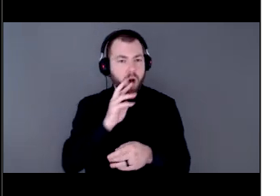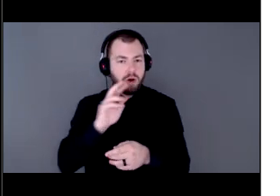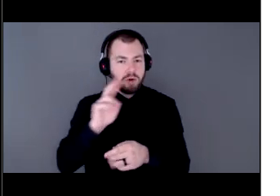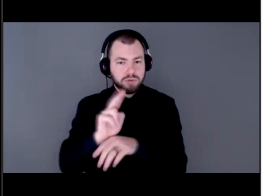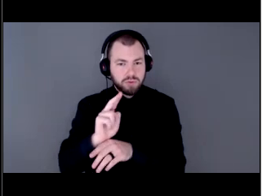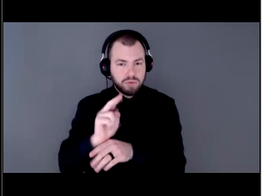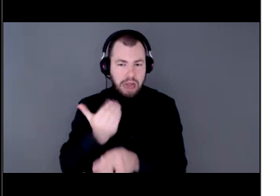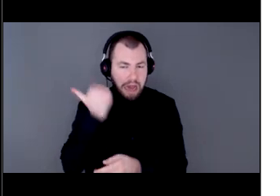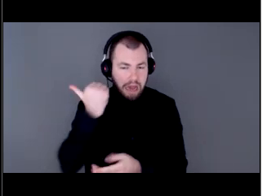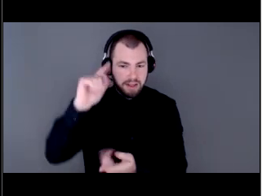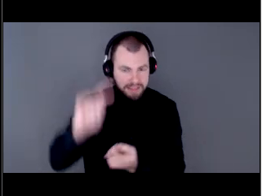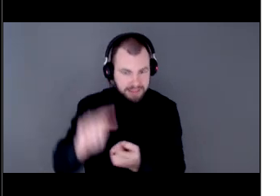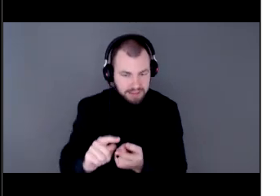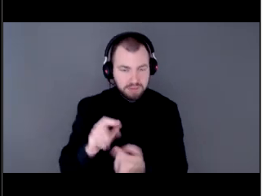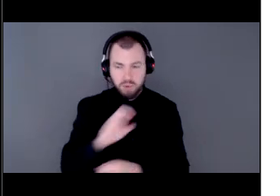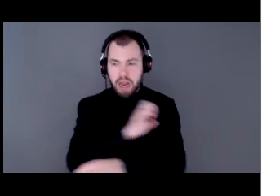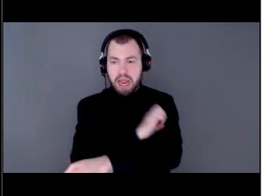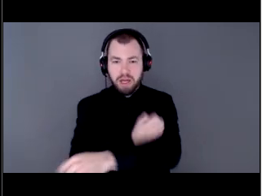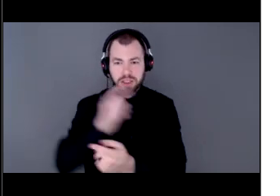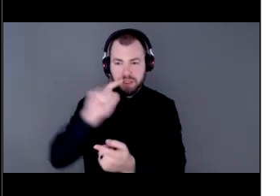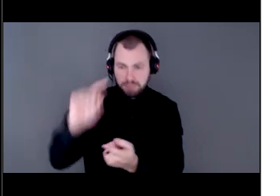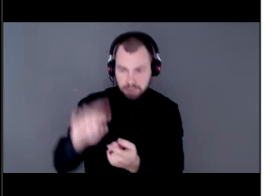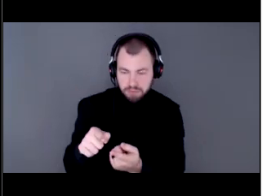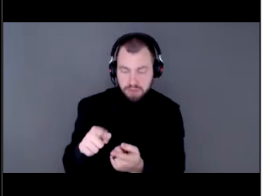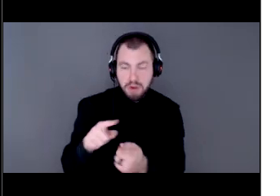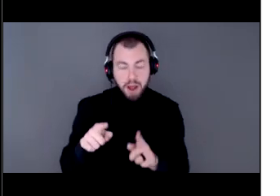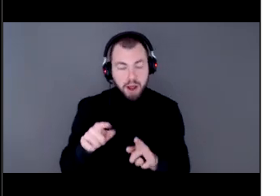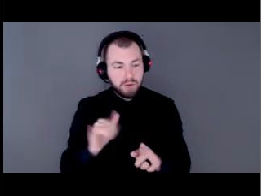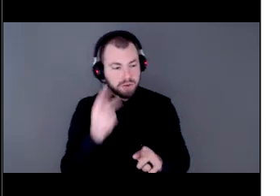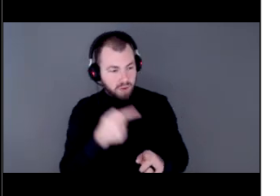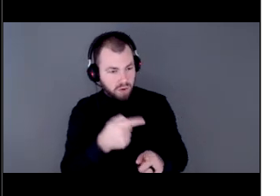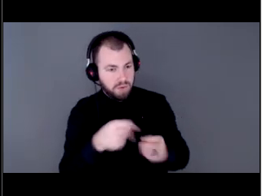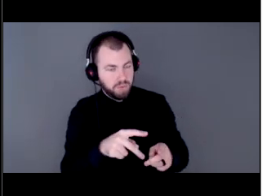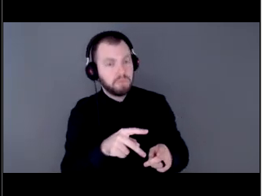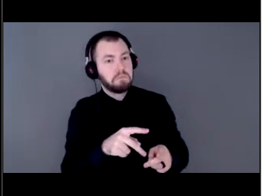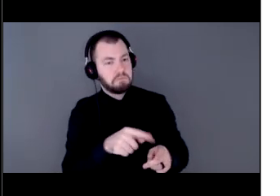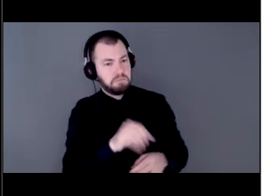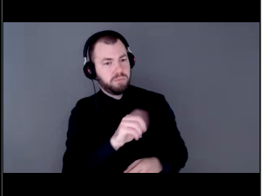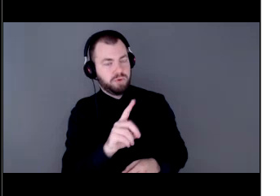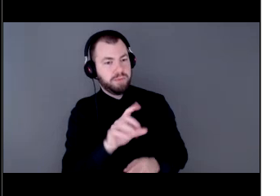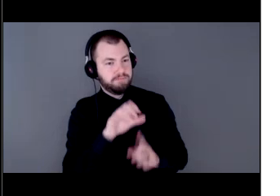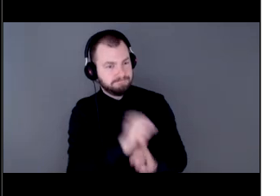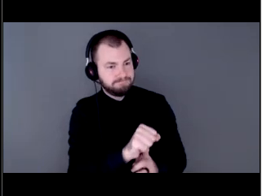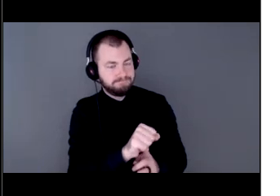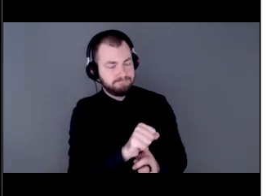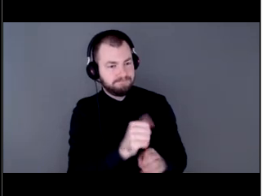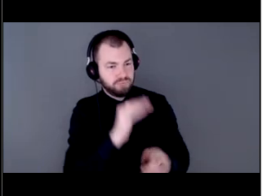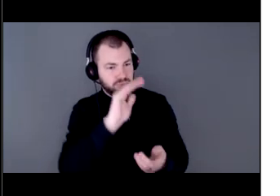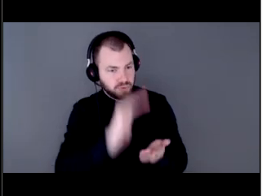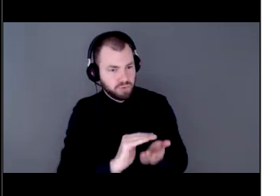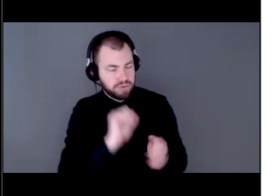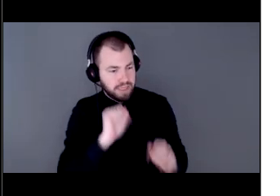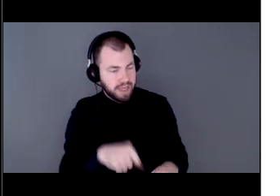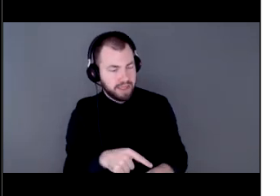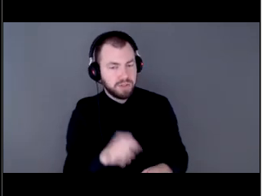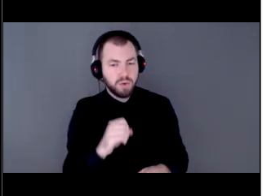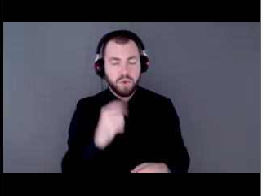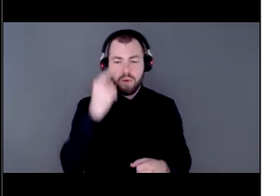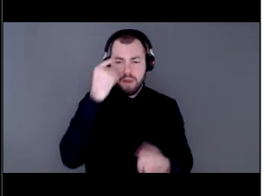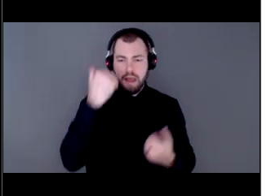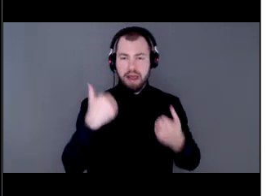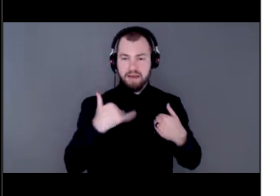energy, but then they also saw opportunities to also reduce marine debris. So I think just having the resources that